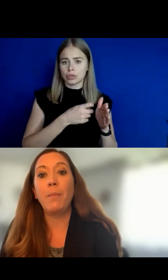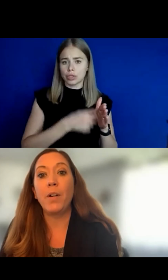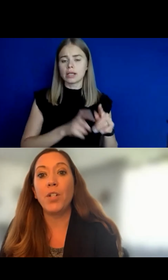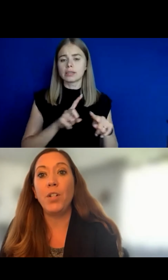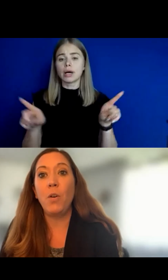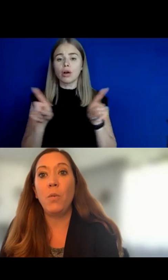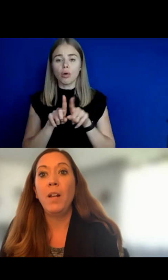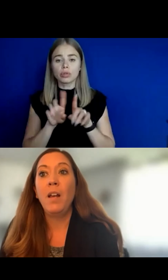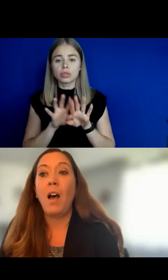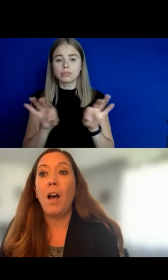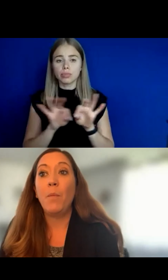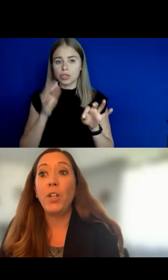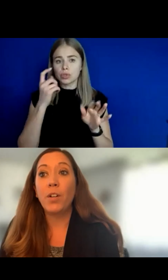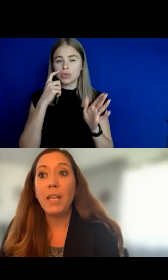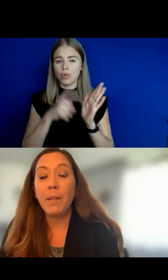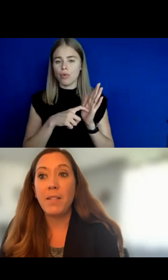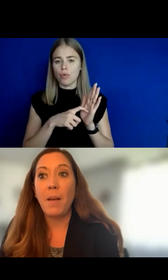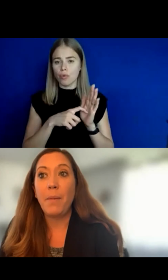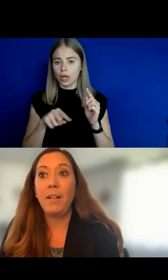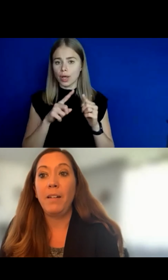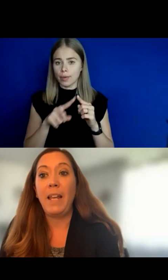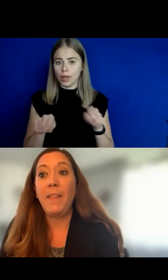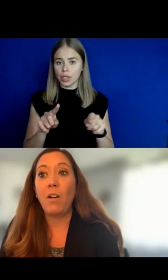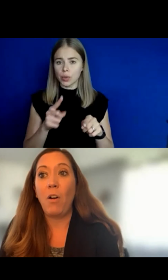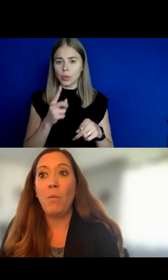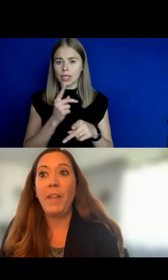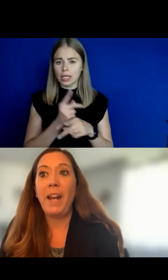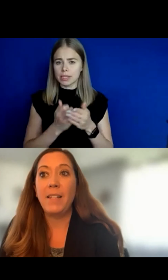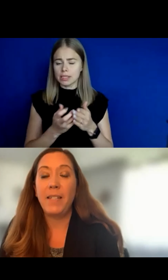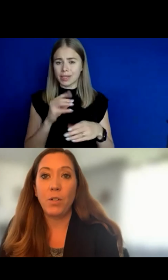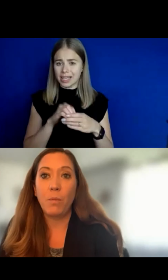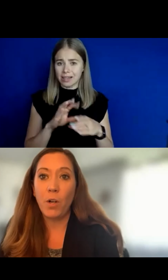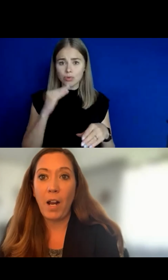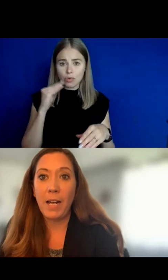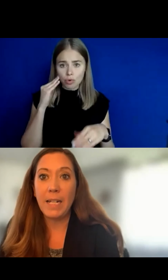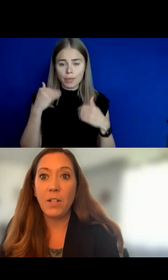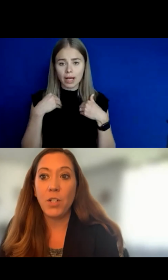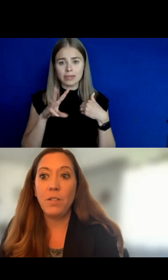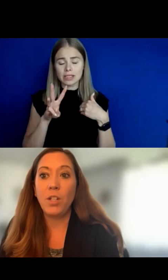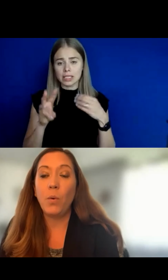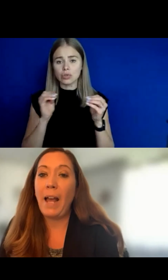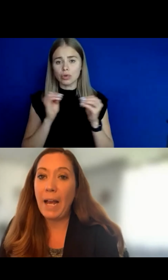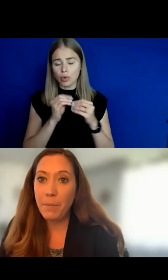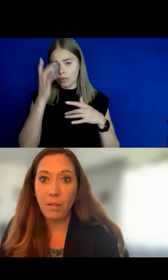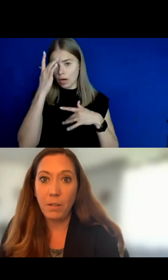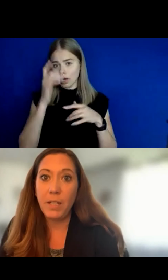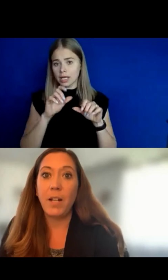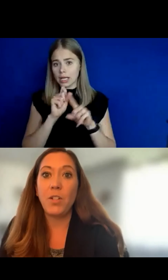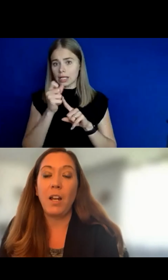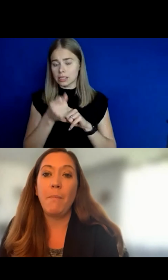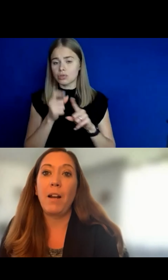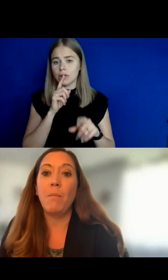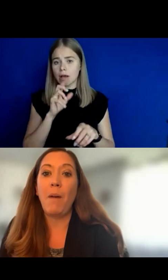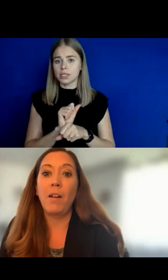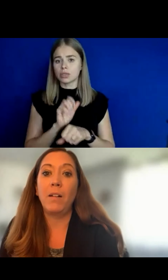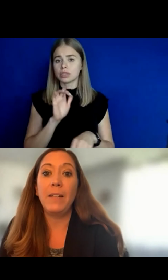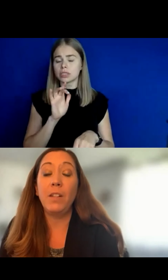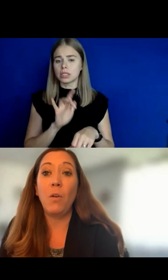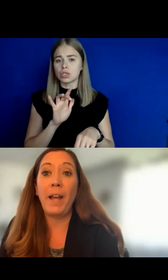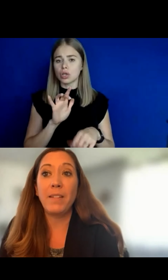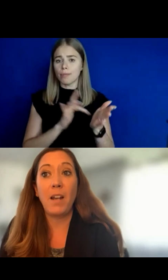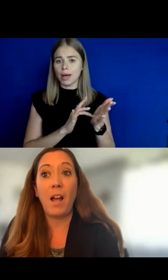very important to note, when you're keeping someone in their home that has 6 or more chronic conditions, you are absolutely touching on a medical